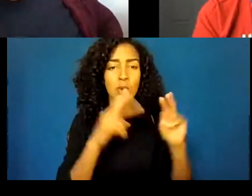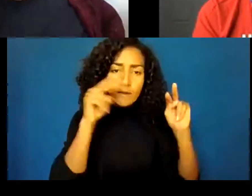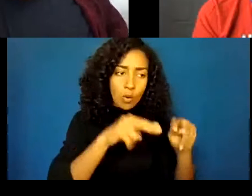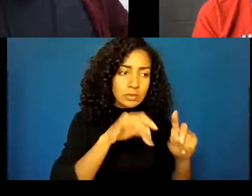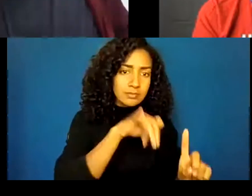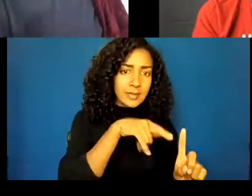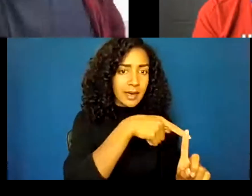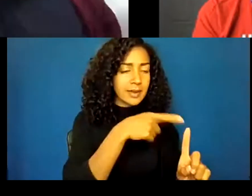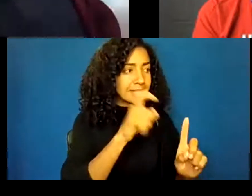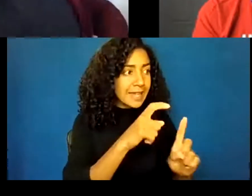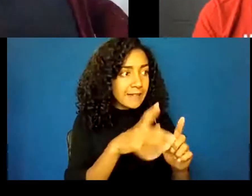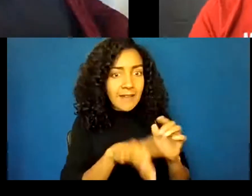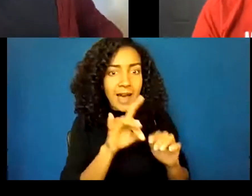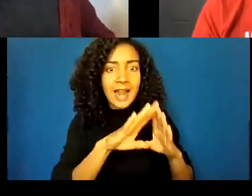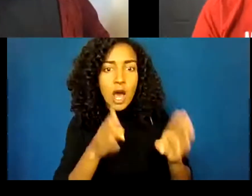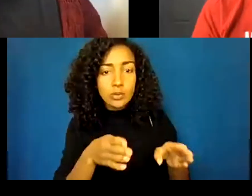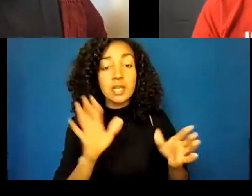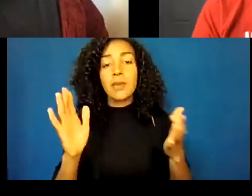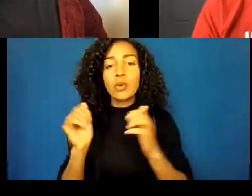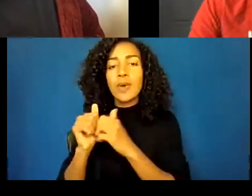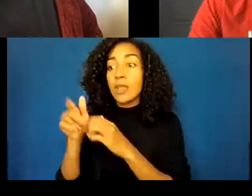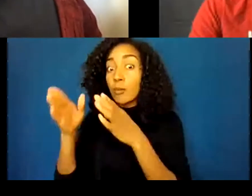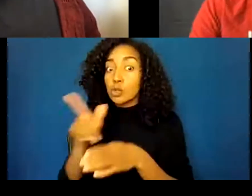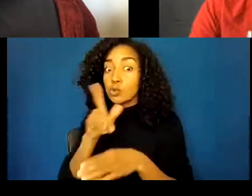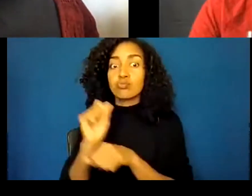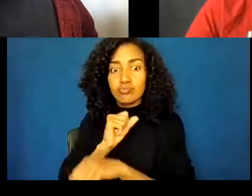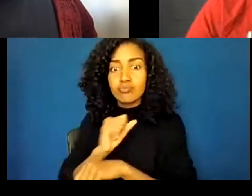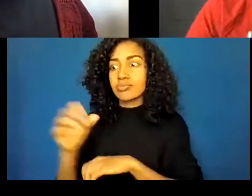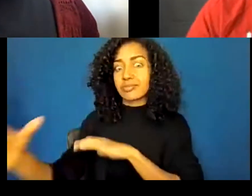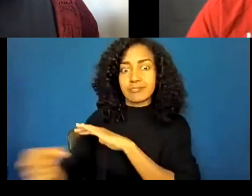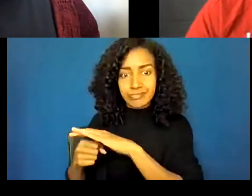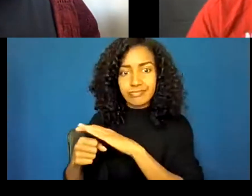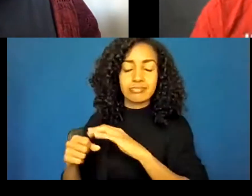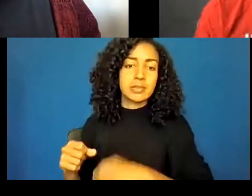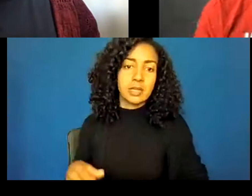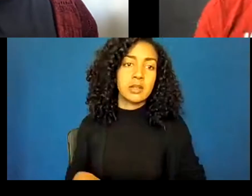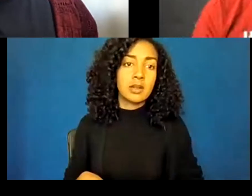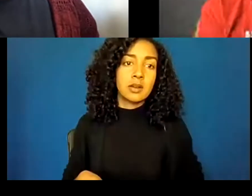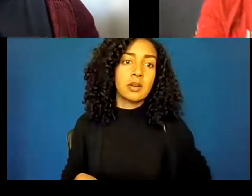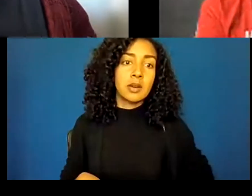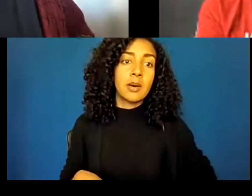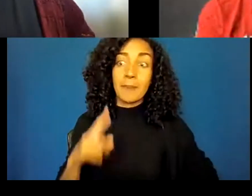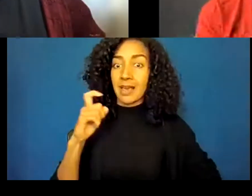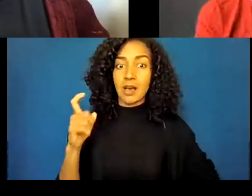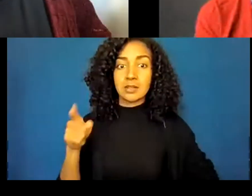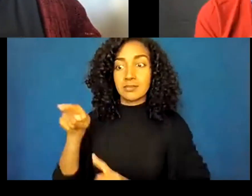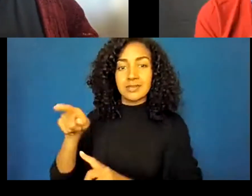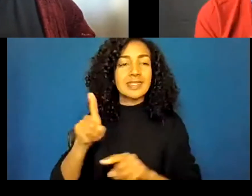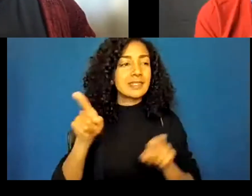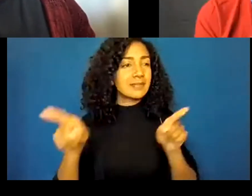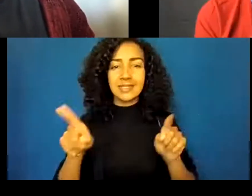for that versus someone who's actually truly being trafficked because they need different